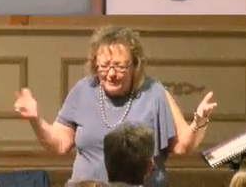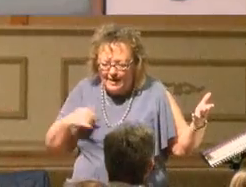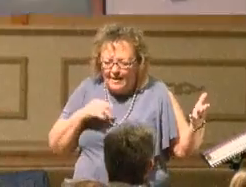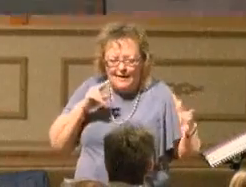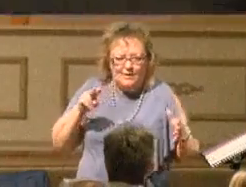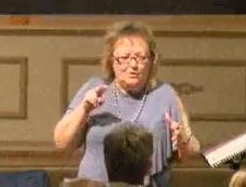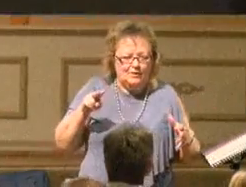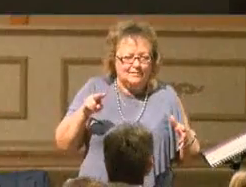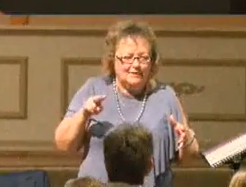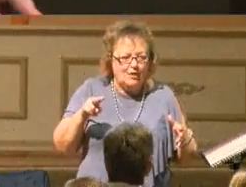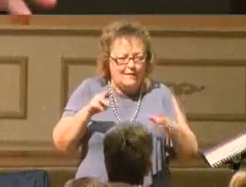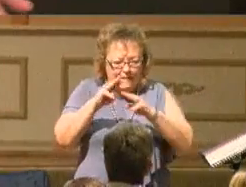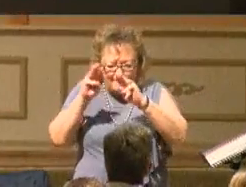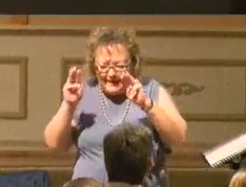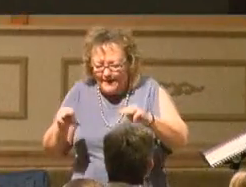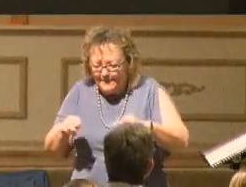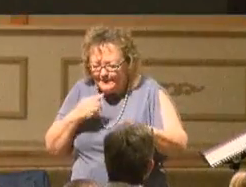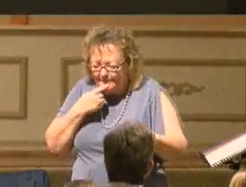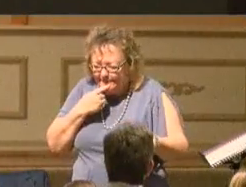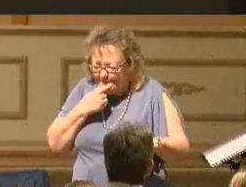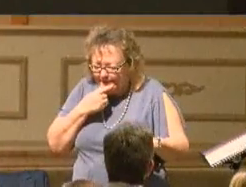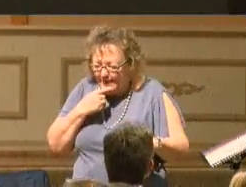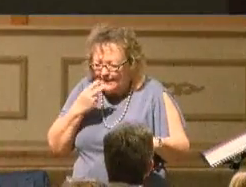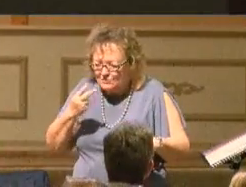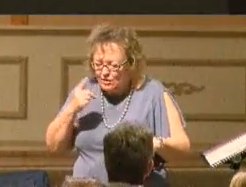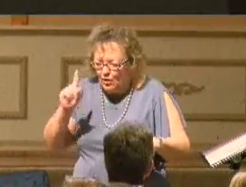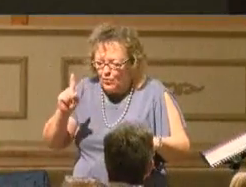looked, and on the map, I saw